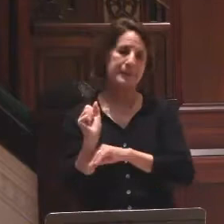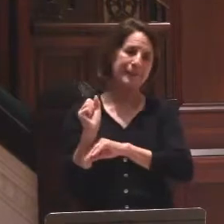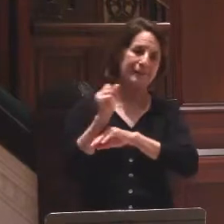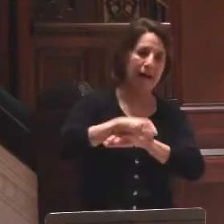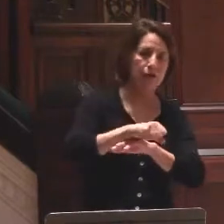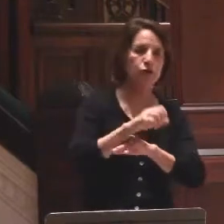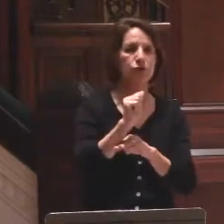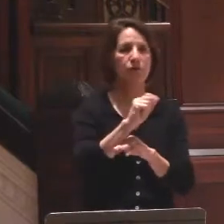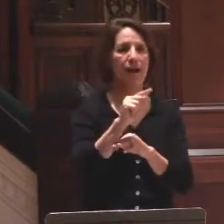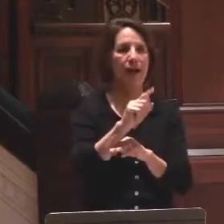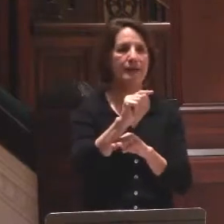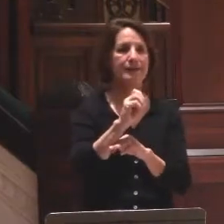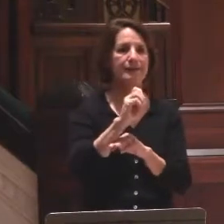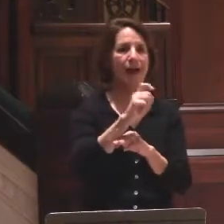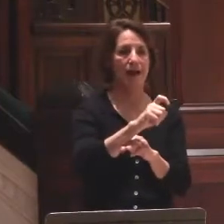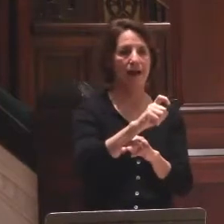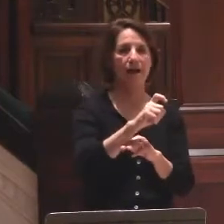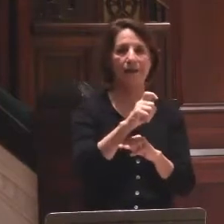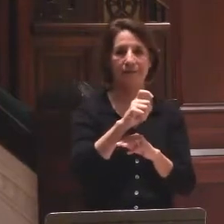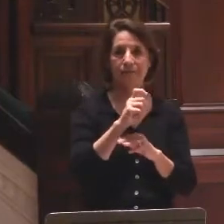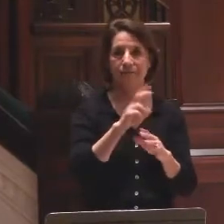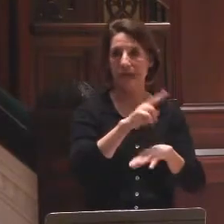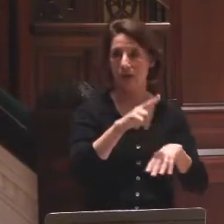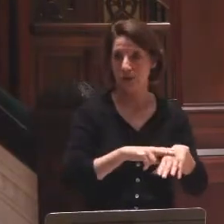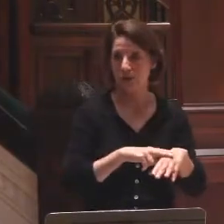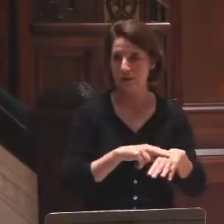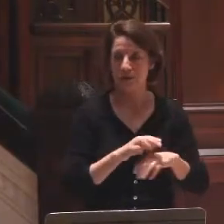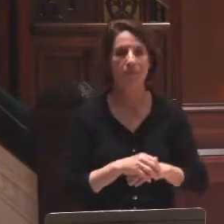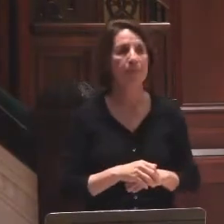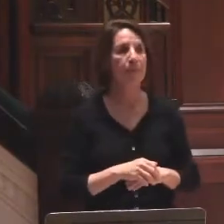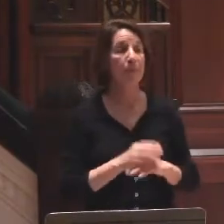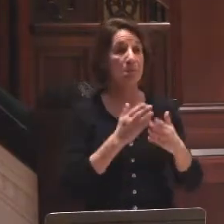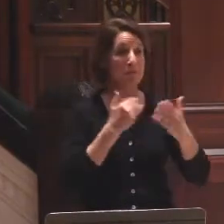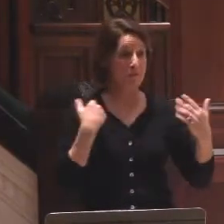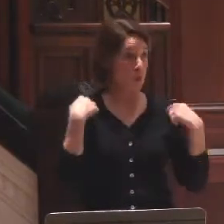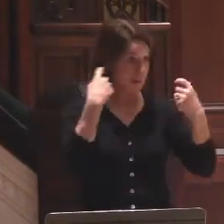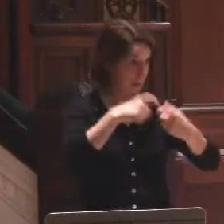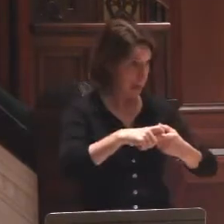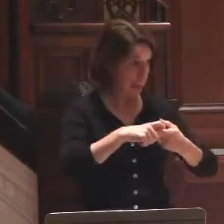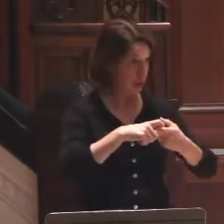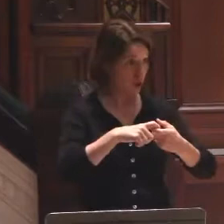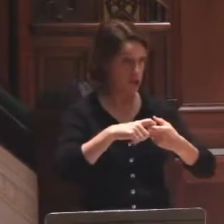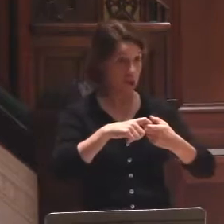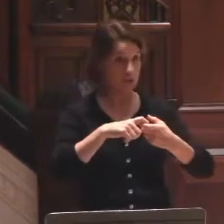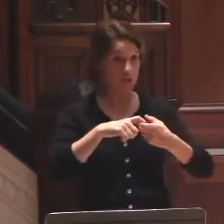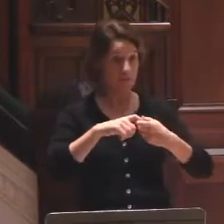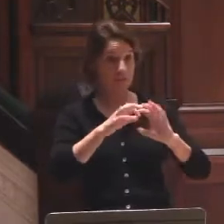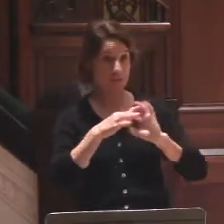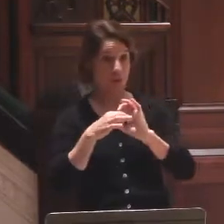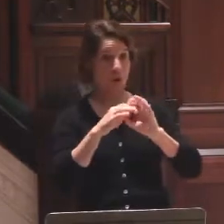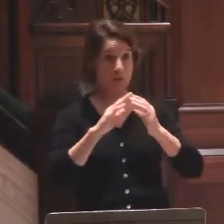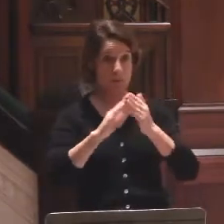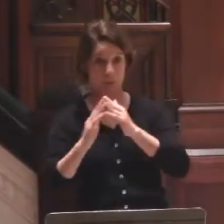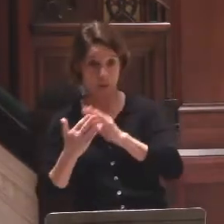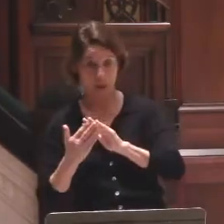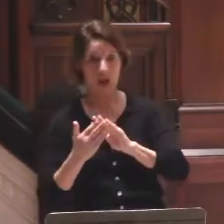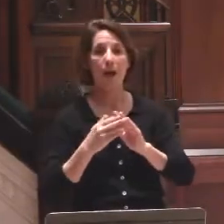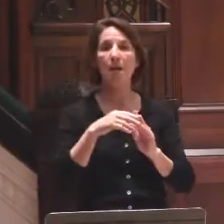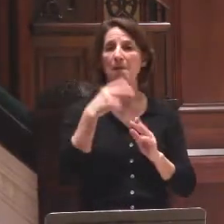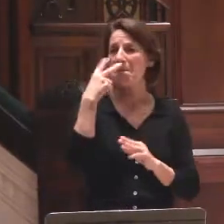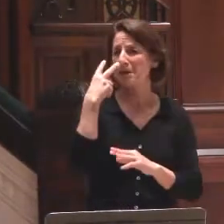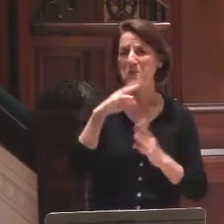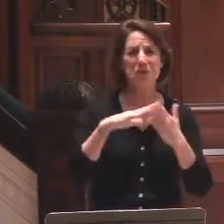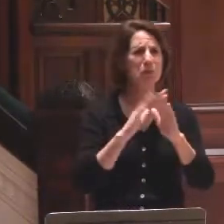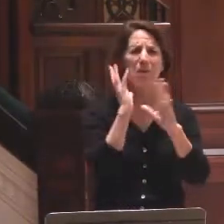Aztec nation. Now, before they came, before the Spanish colonization, Mexico City was a beautiful city. It